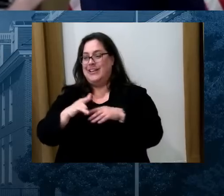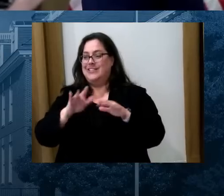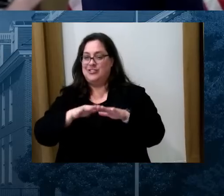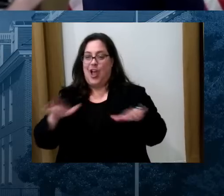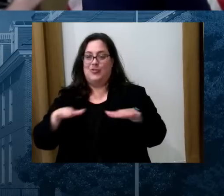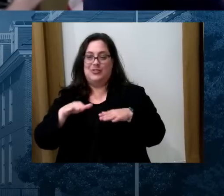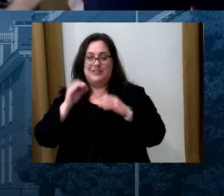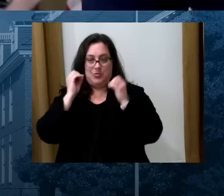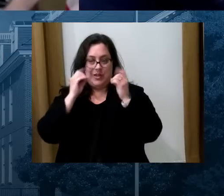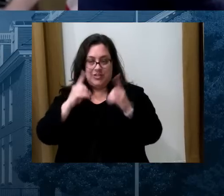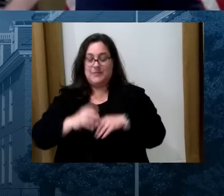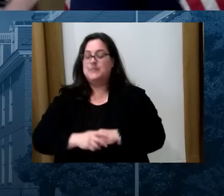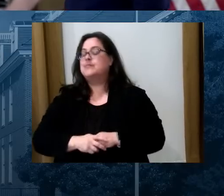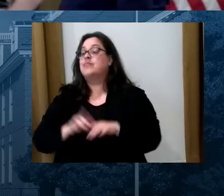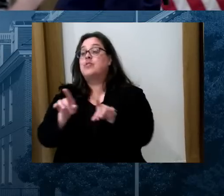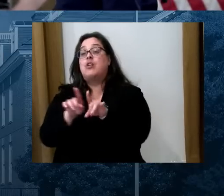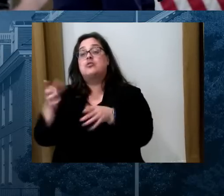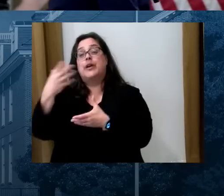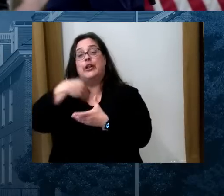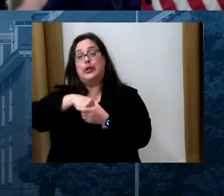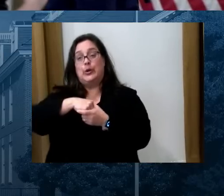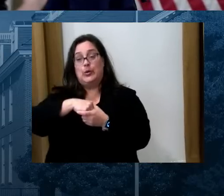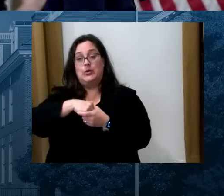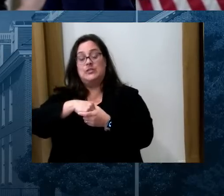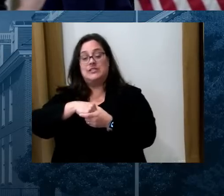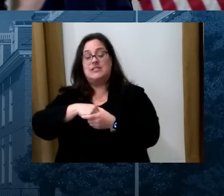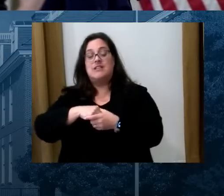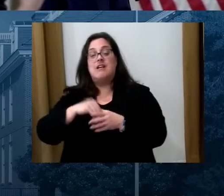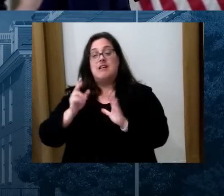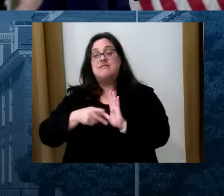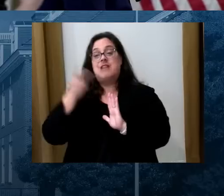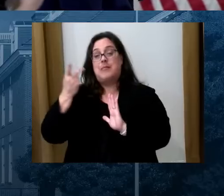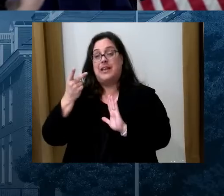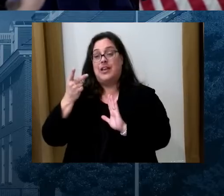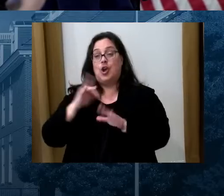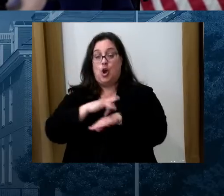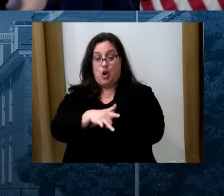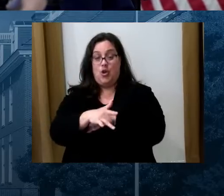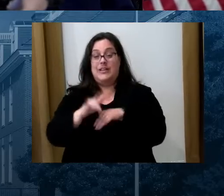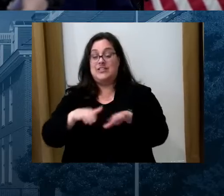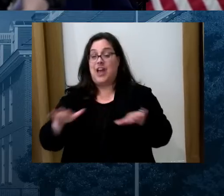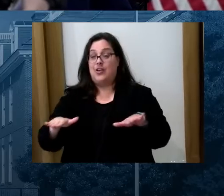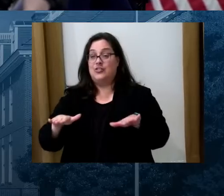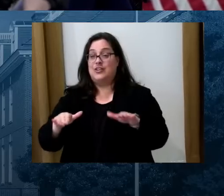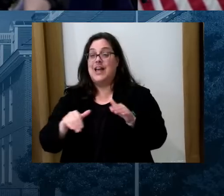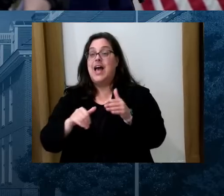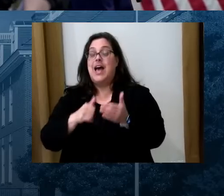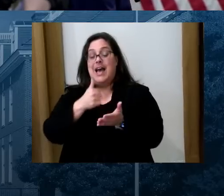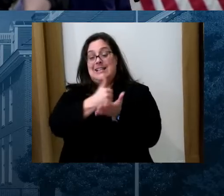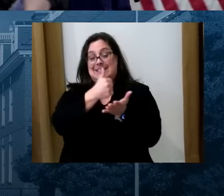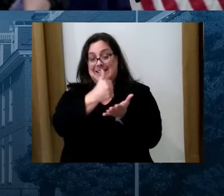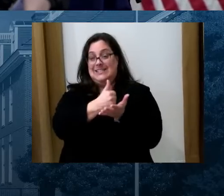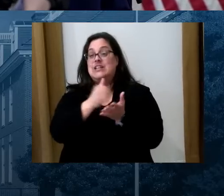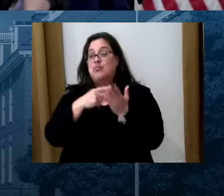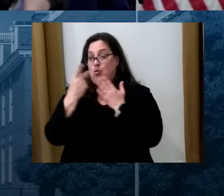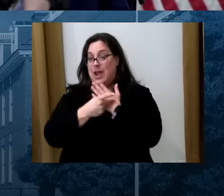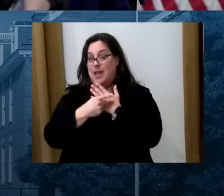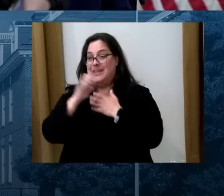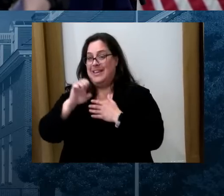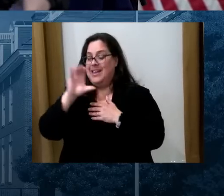education. This also includes, as the governor mentioned before, doubling of the Early Childhood Assistance Program, ECAP,